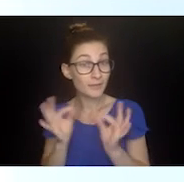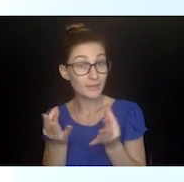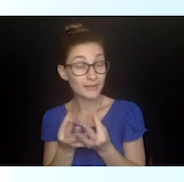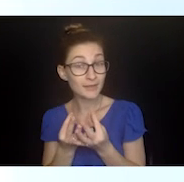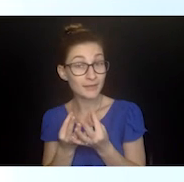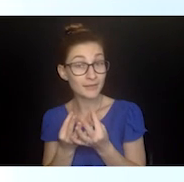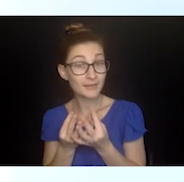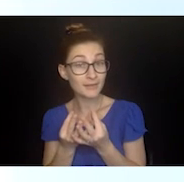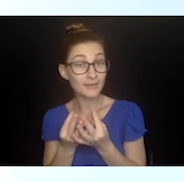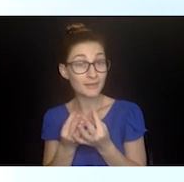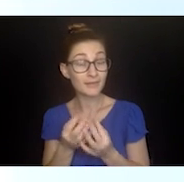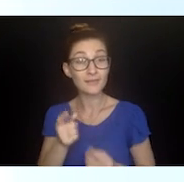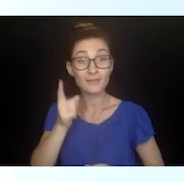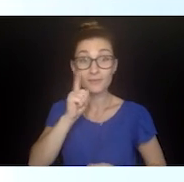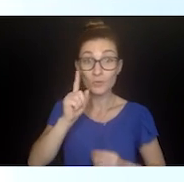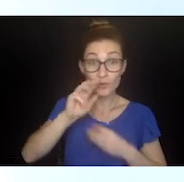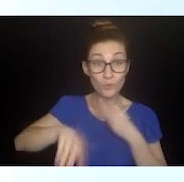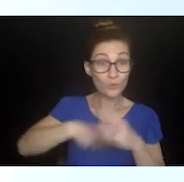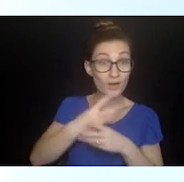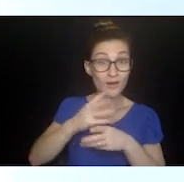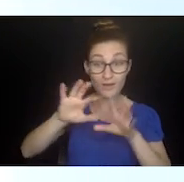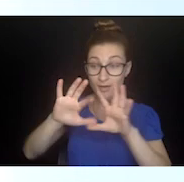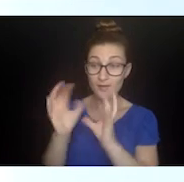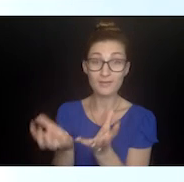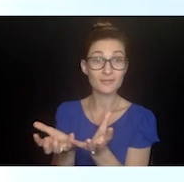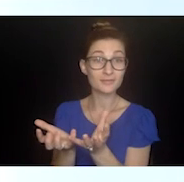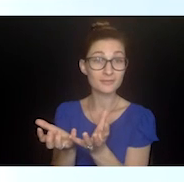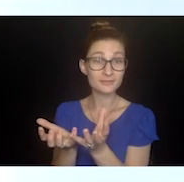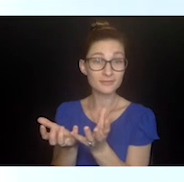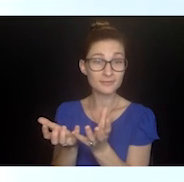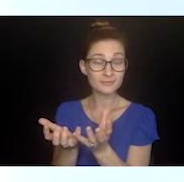for your family, for your world?